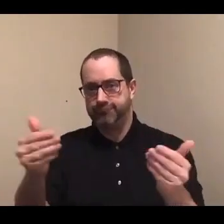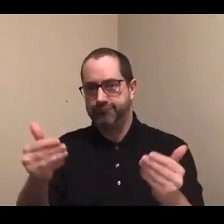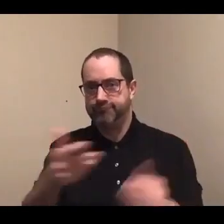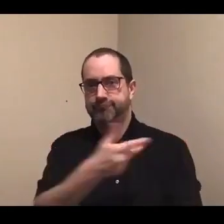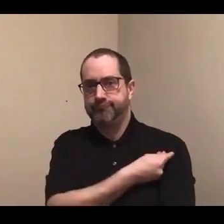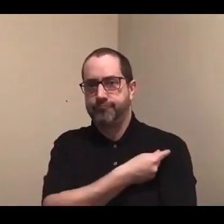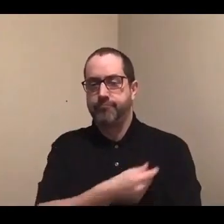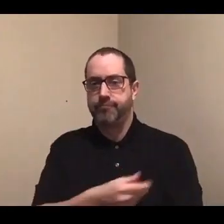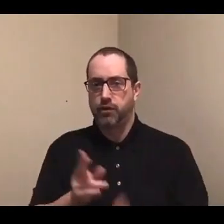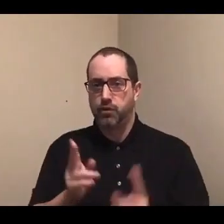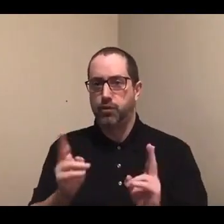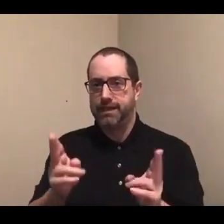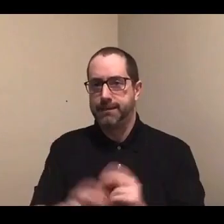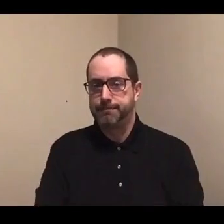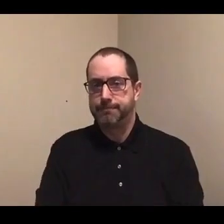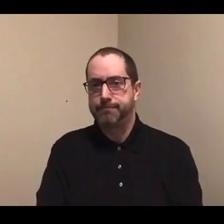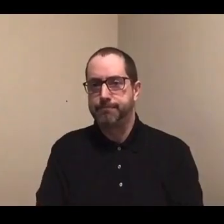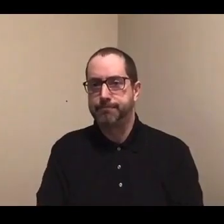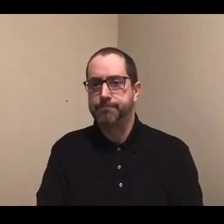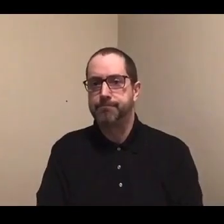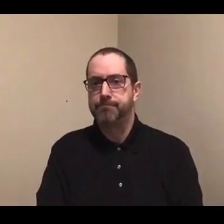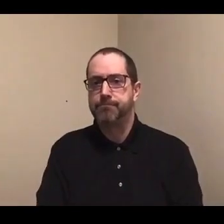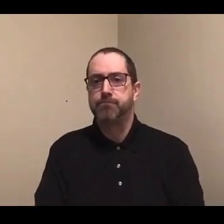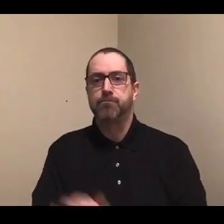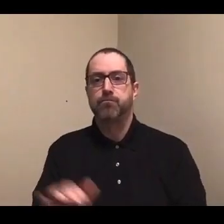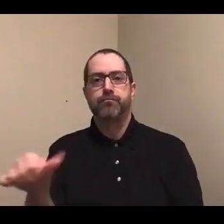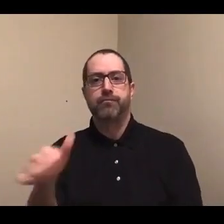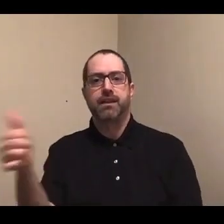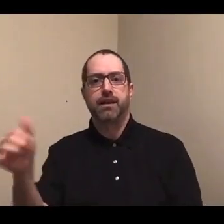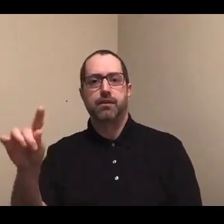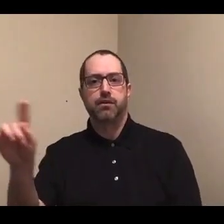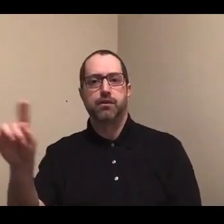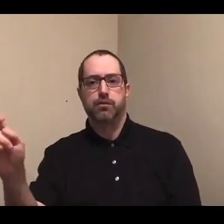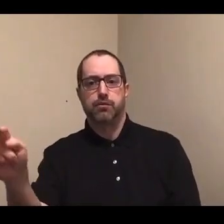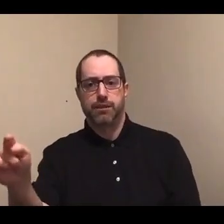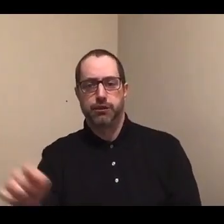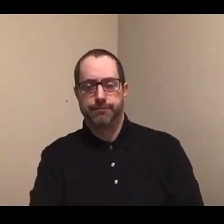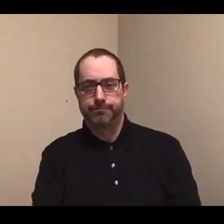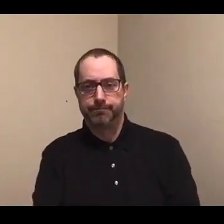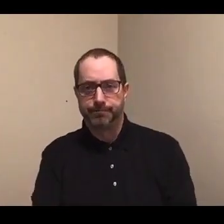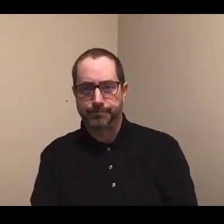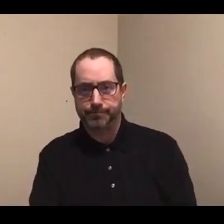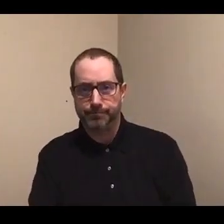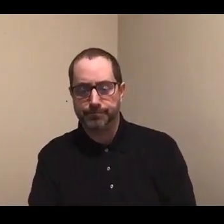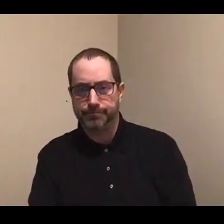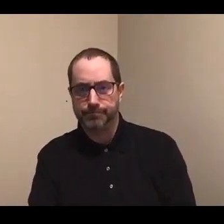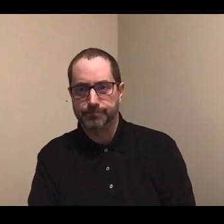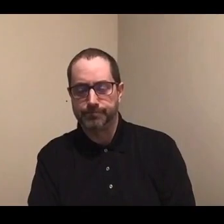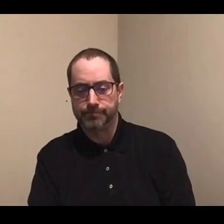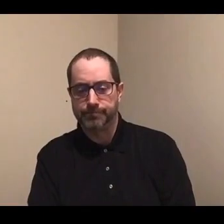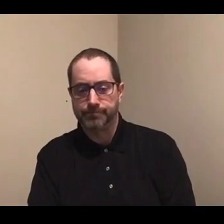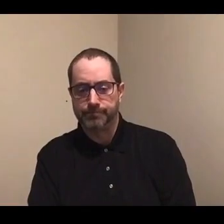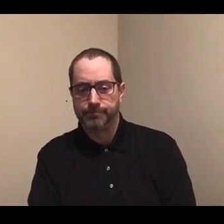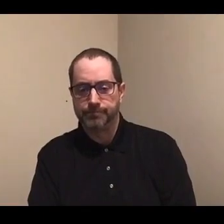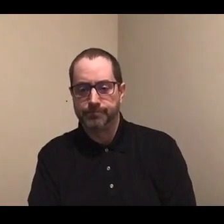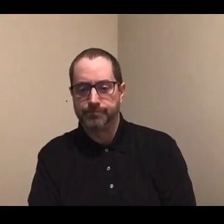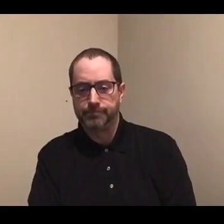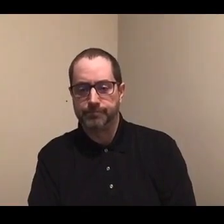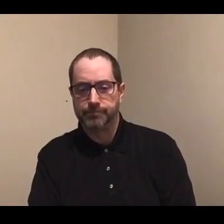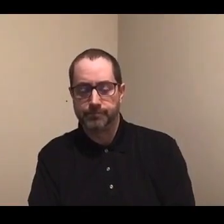phone. We have Laura Fominoff with CKOM. Hi there. The message has been